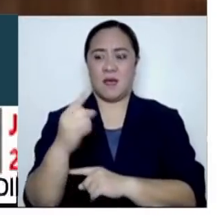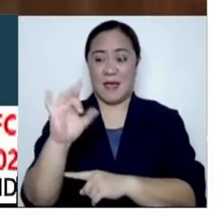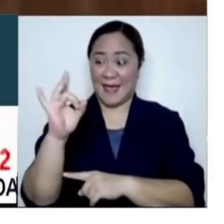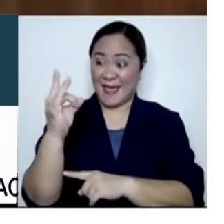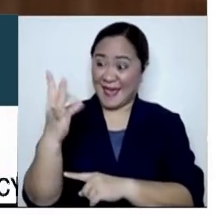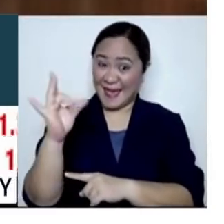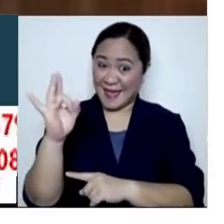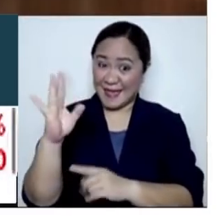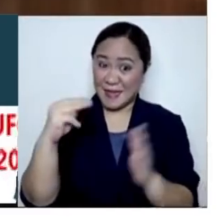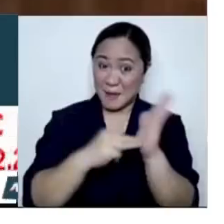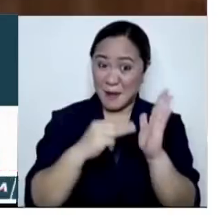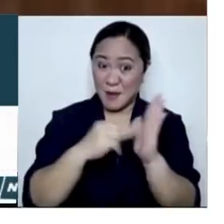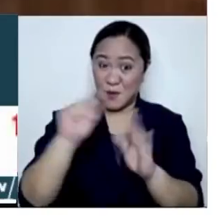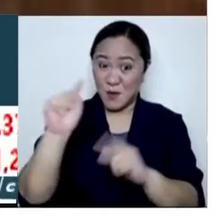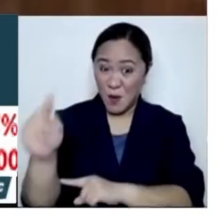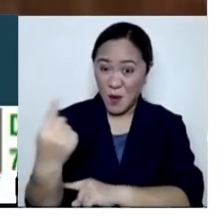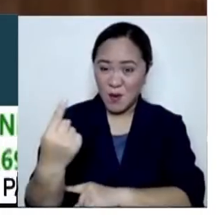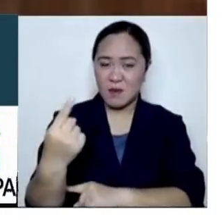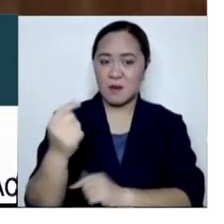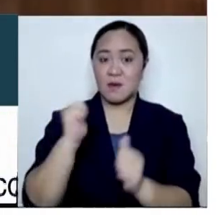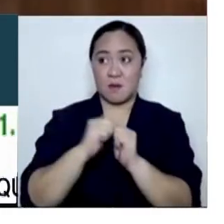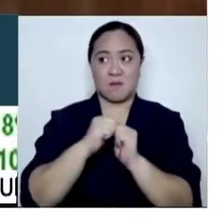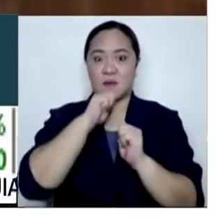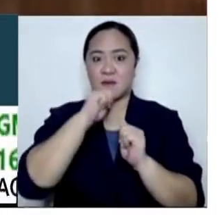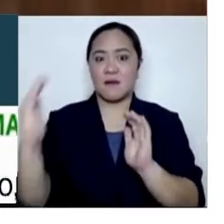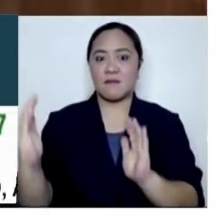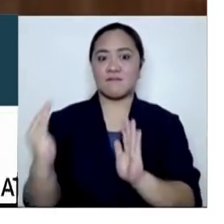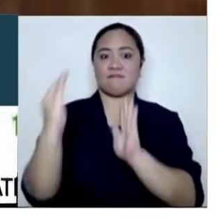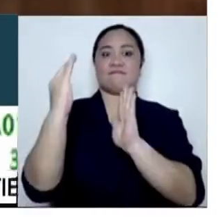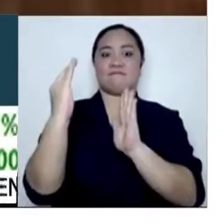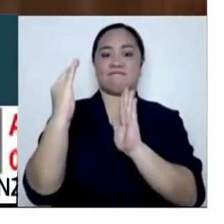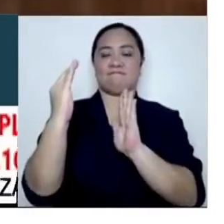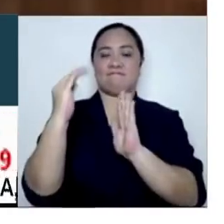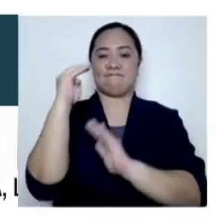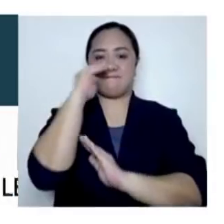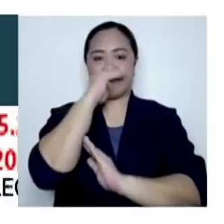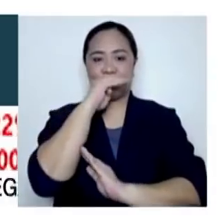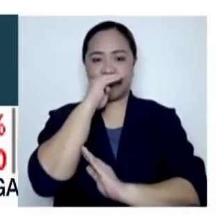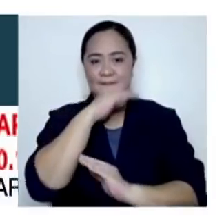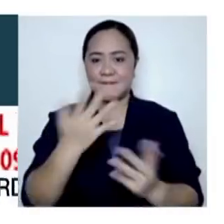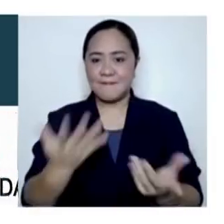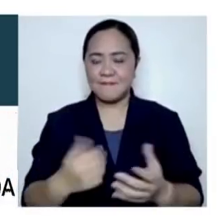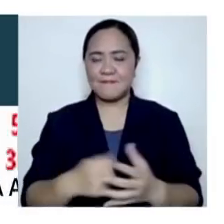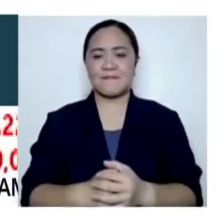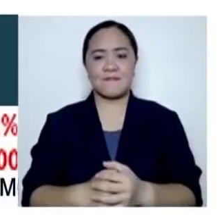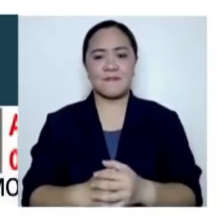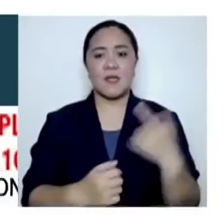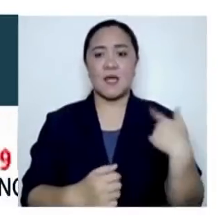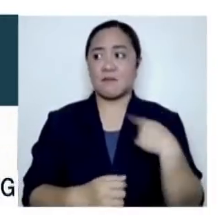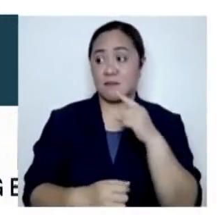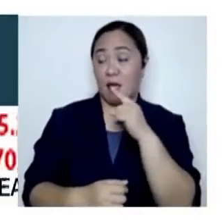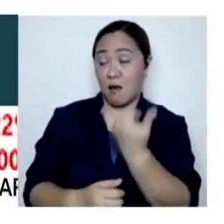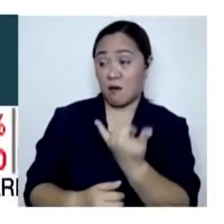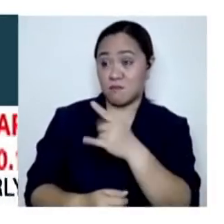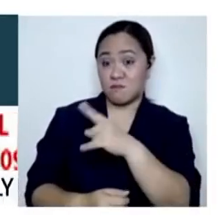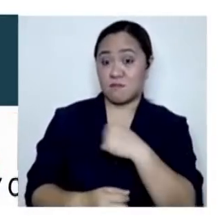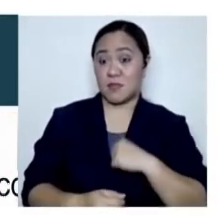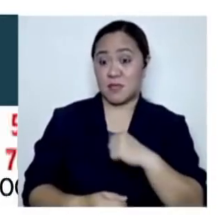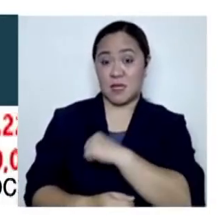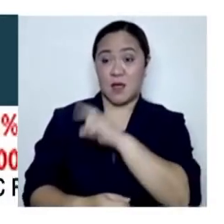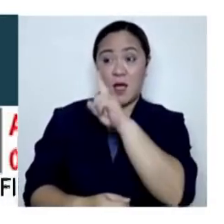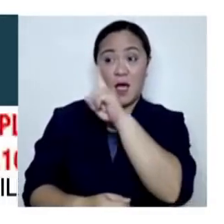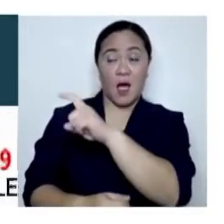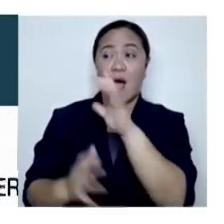Excuse me. Kaya ayaw humarap yan. But tell us though, Senator, how will putting them in